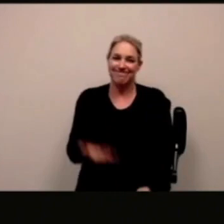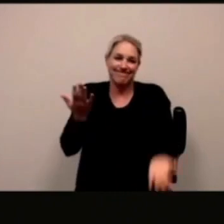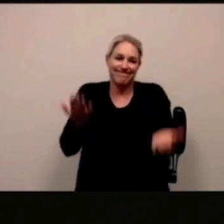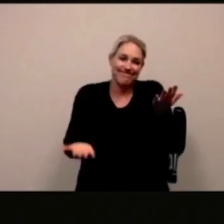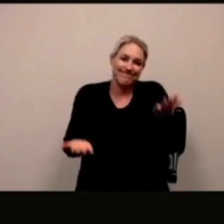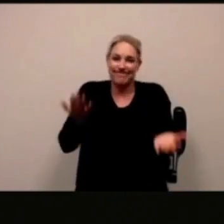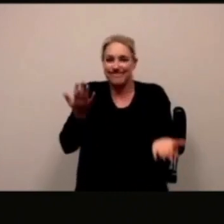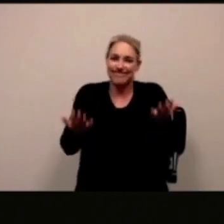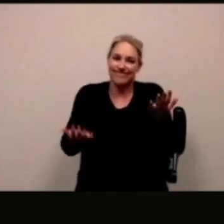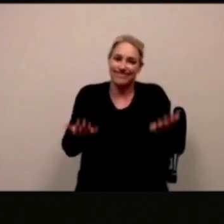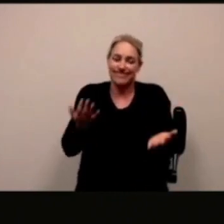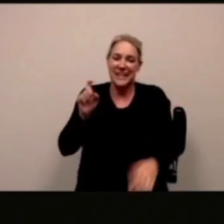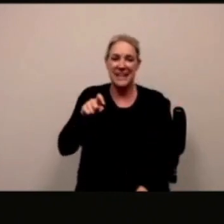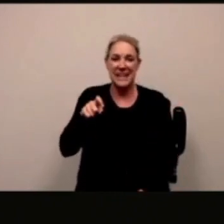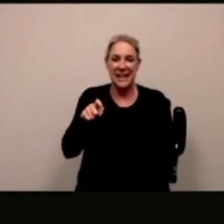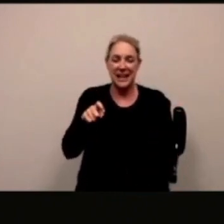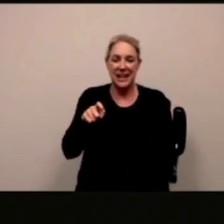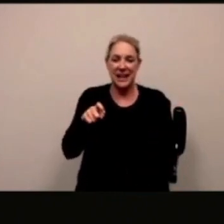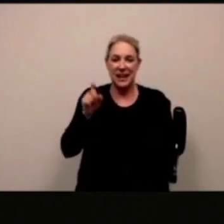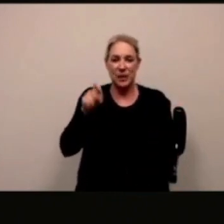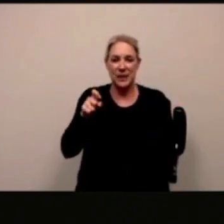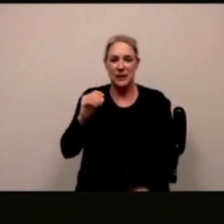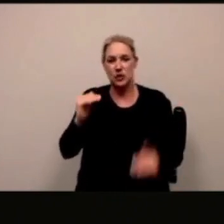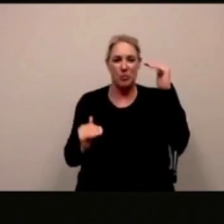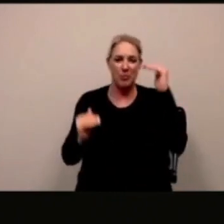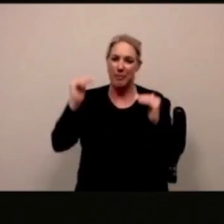We're always trying to find that balance.